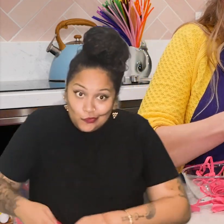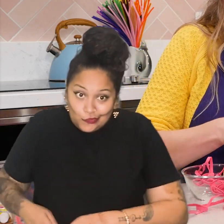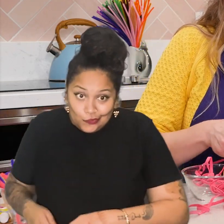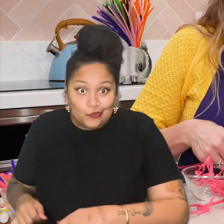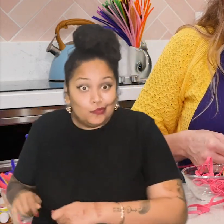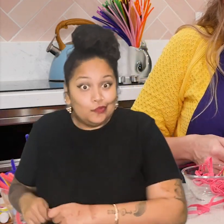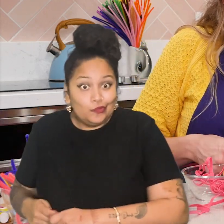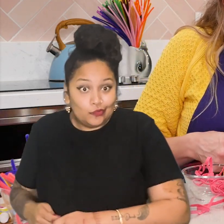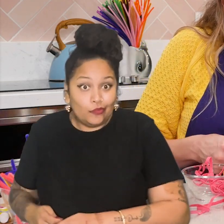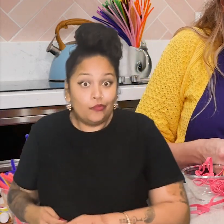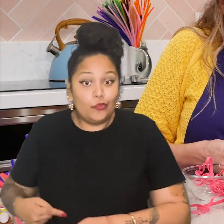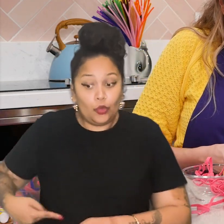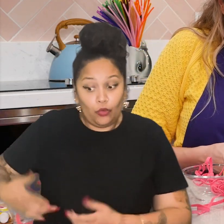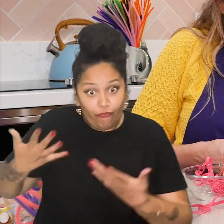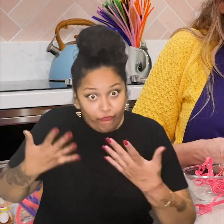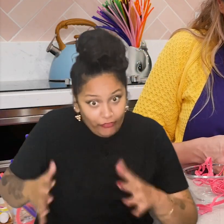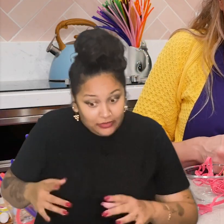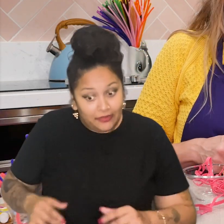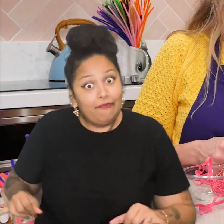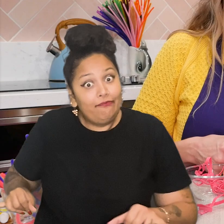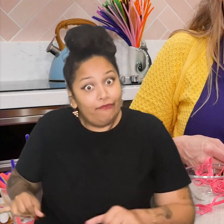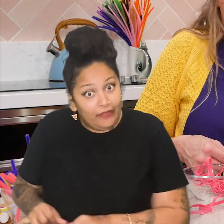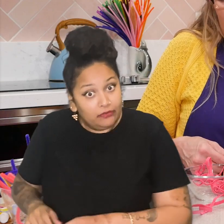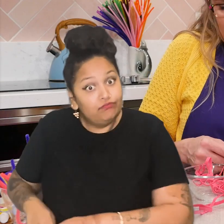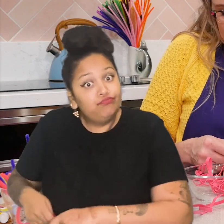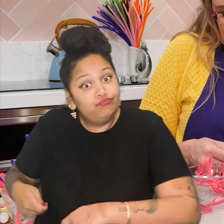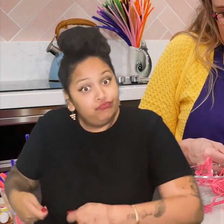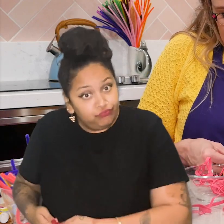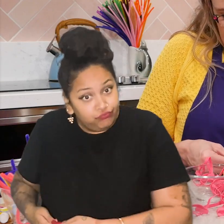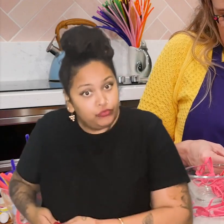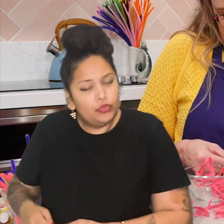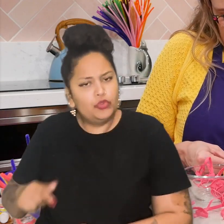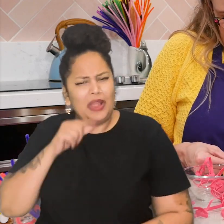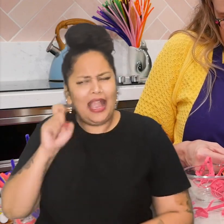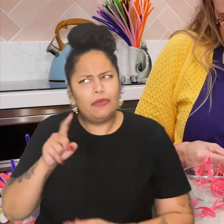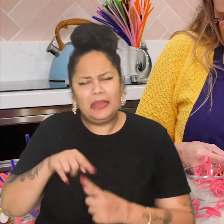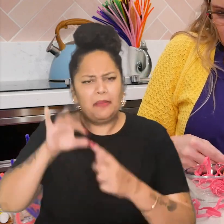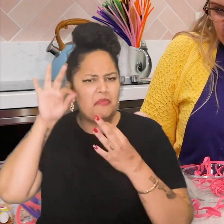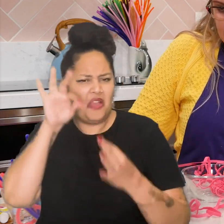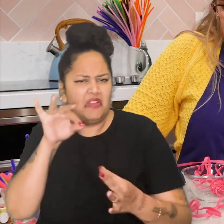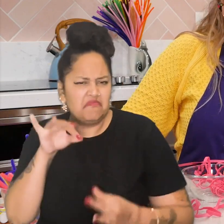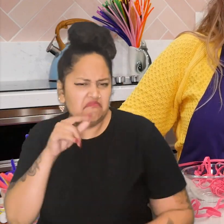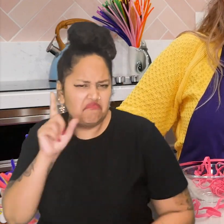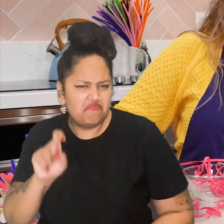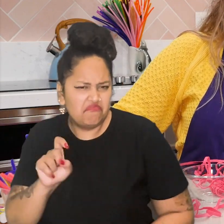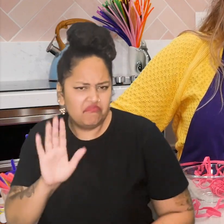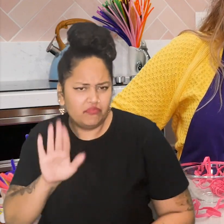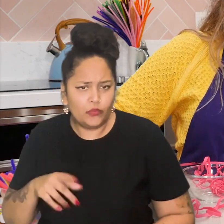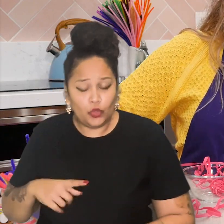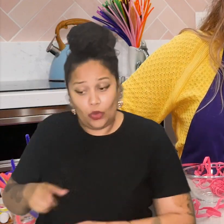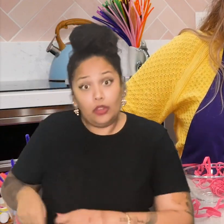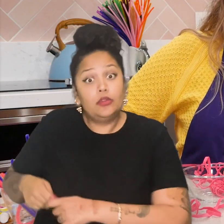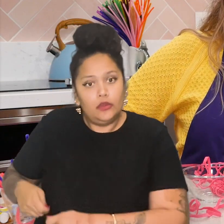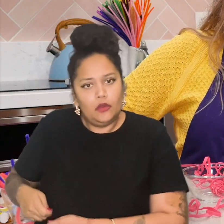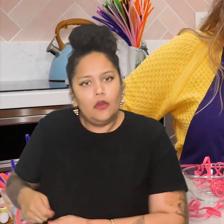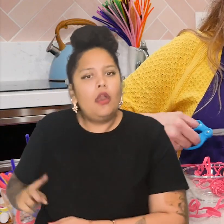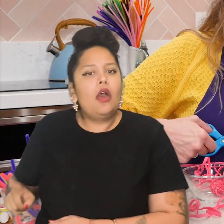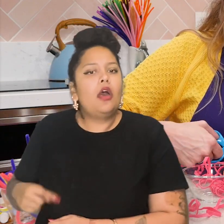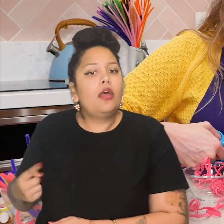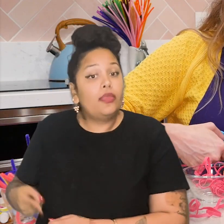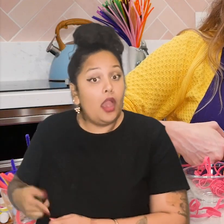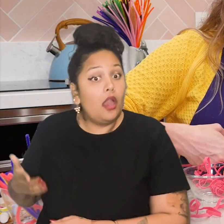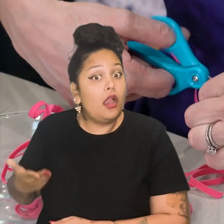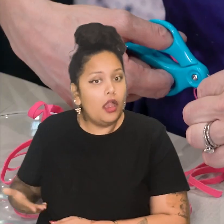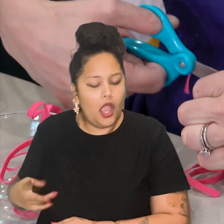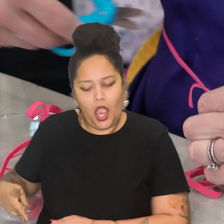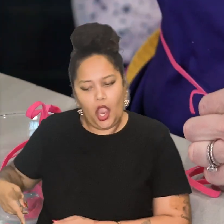And once you're around your waist, and it doesn't have to be like perfect, you are going to cut the elastic